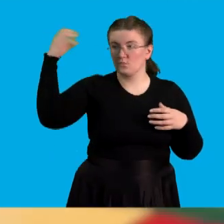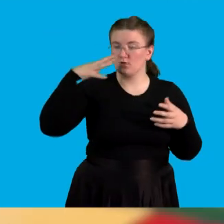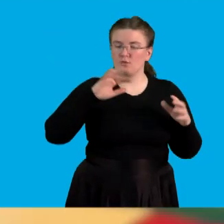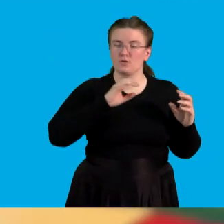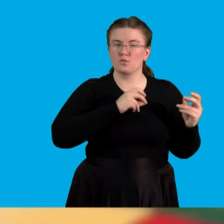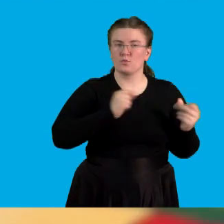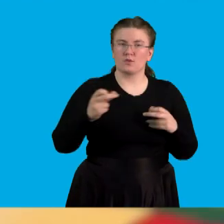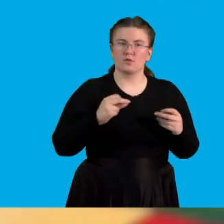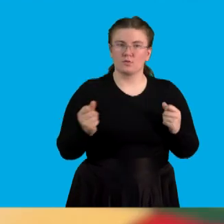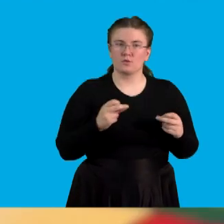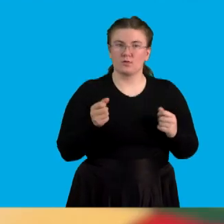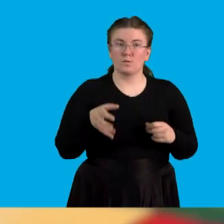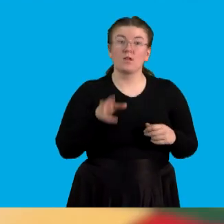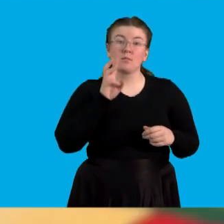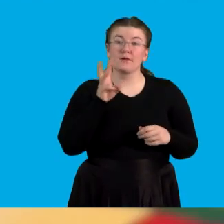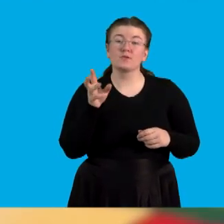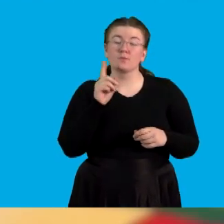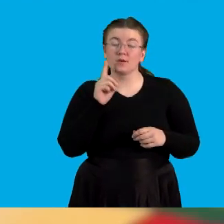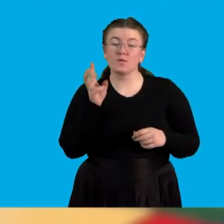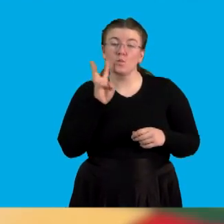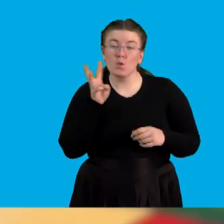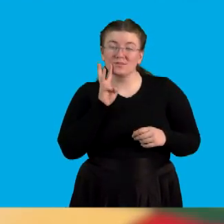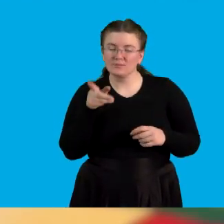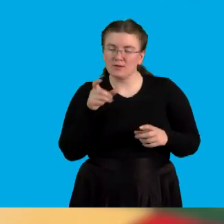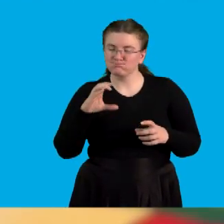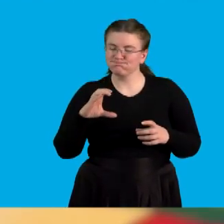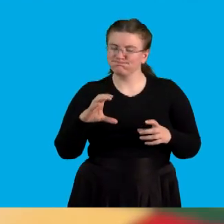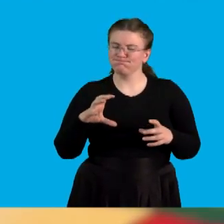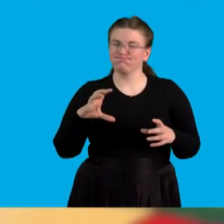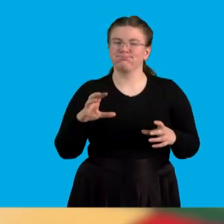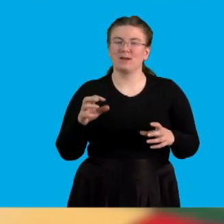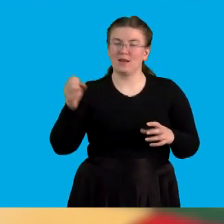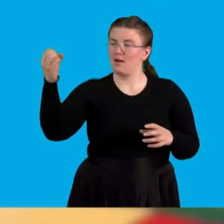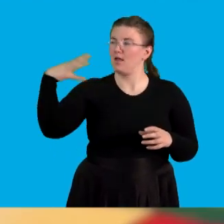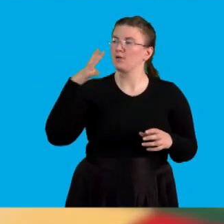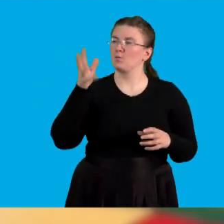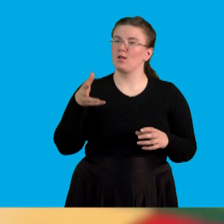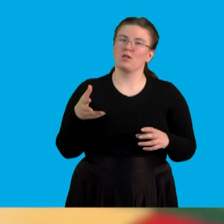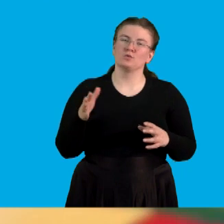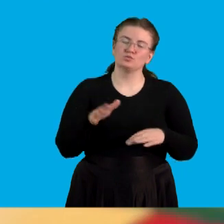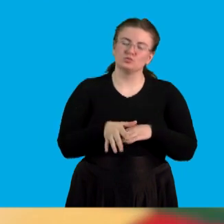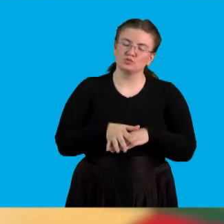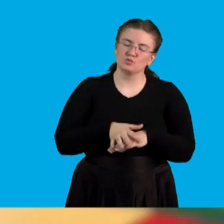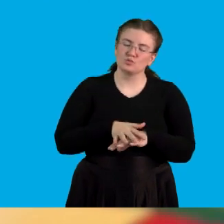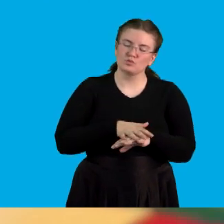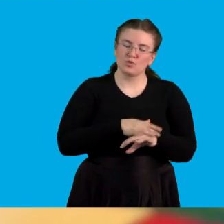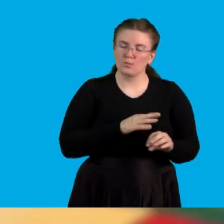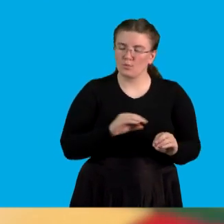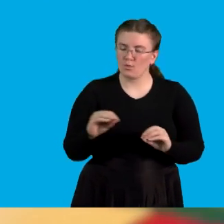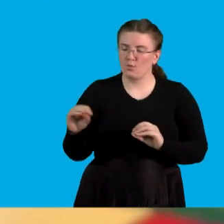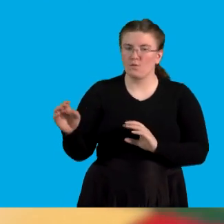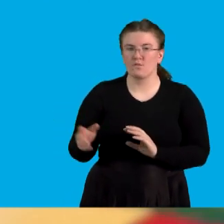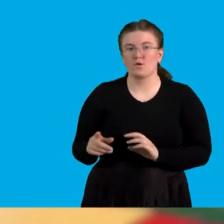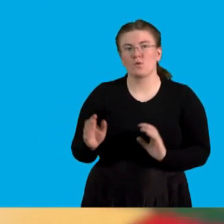water because water is much more denser than air. So in water, the light is going to be much slower as compared to in